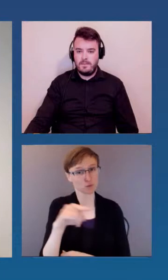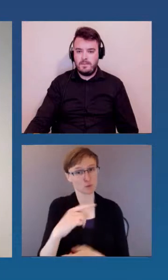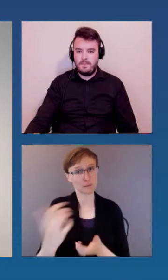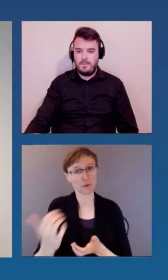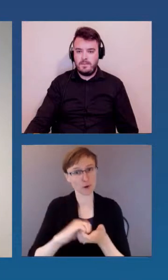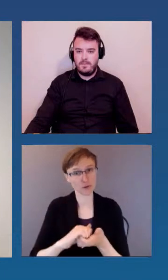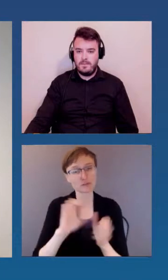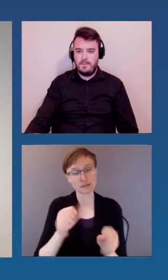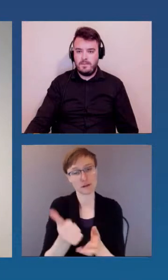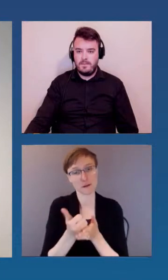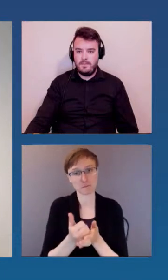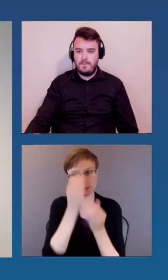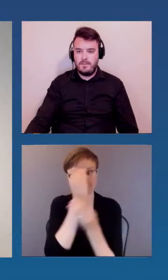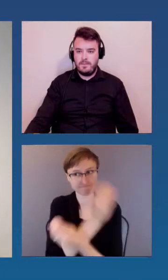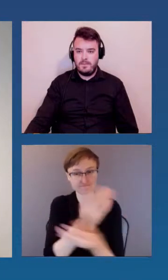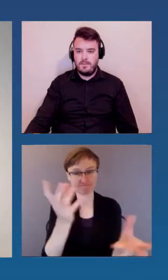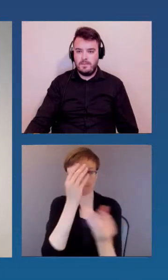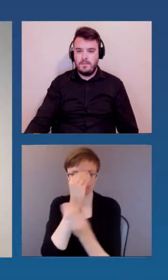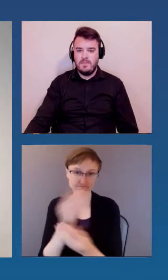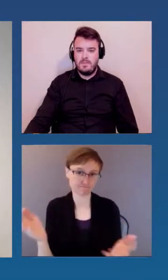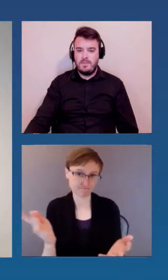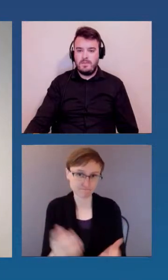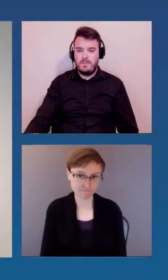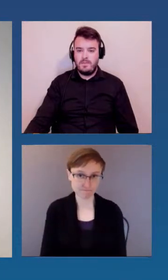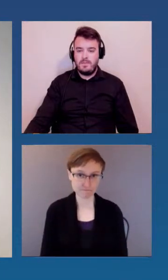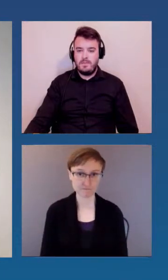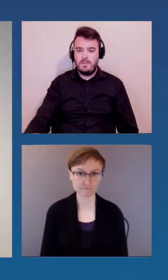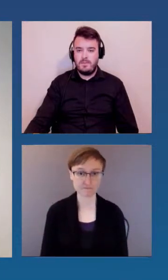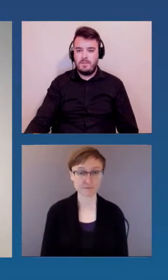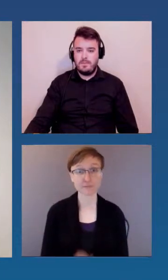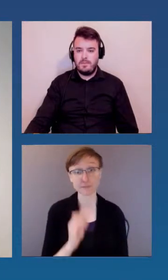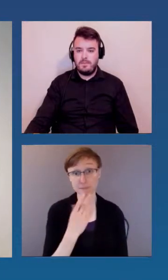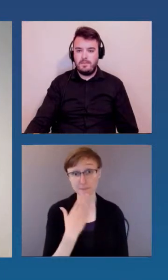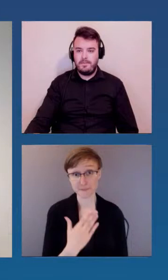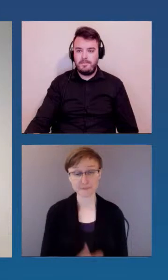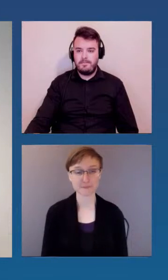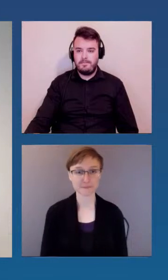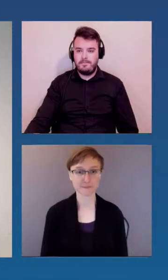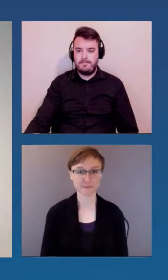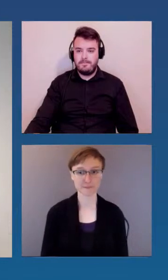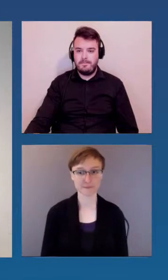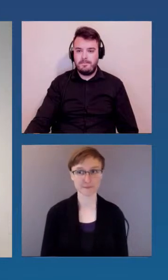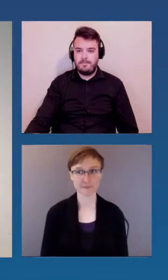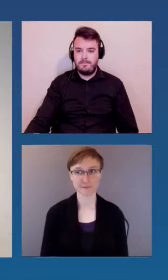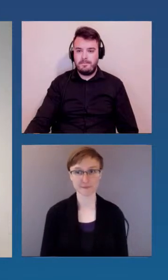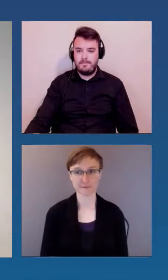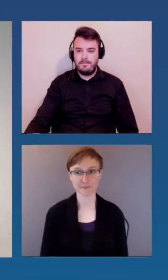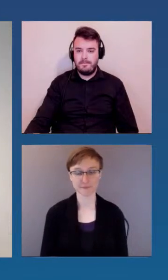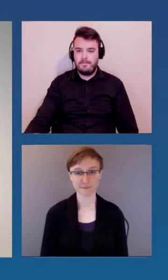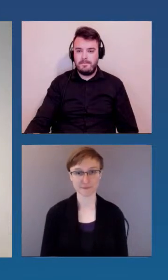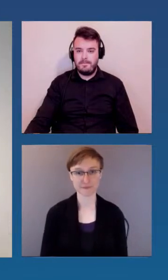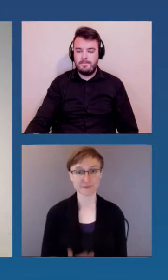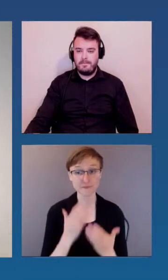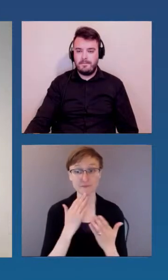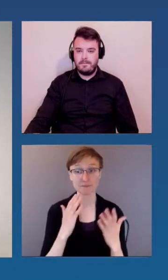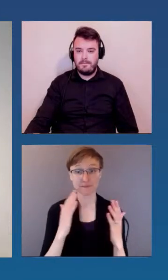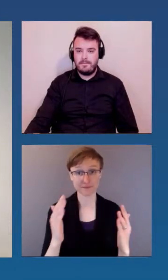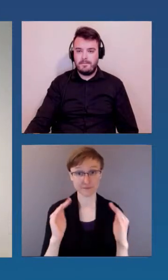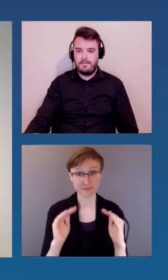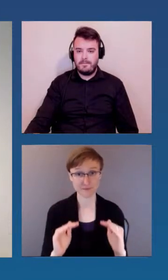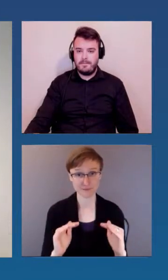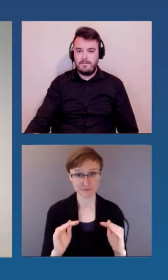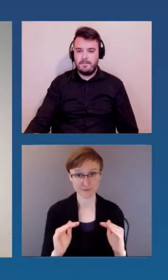connecting with people, if you're going beyond the folks, the COVID app is useful because sometimes we don't always know if that distance,